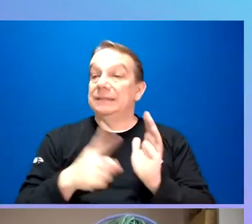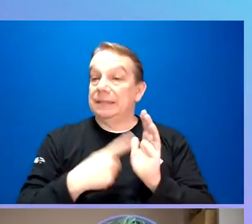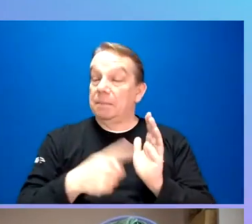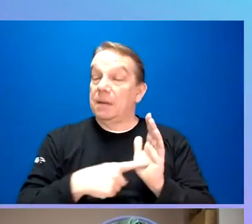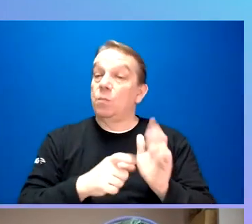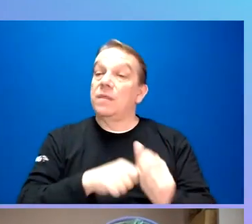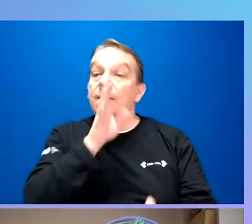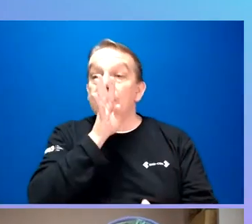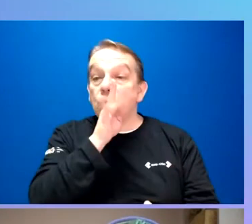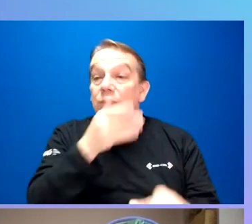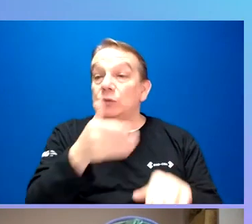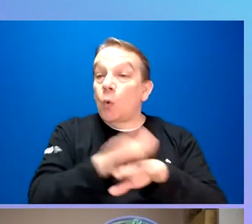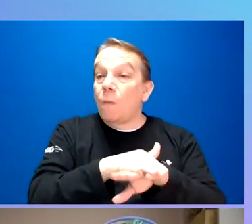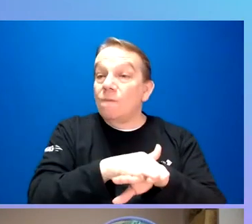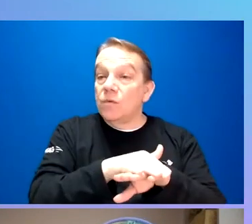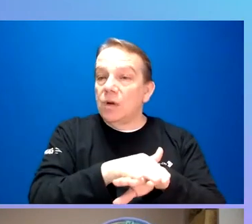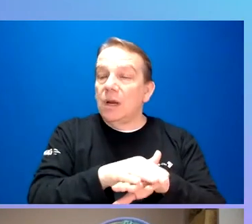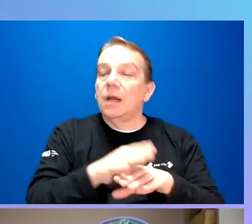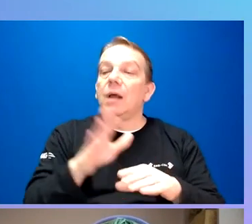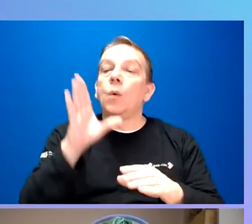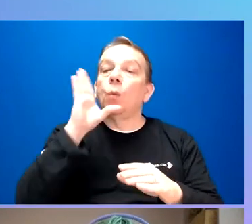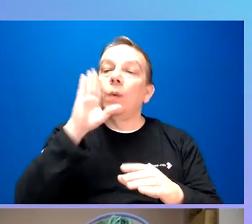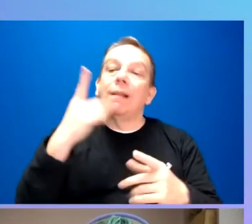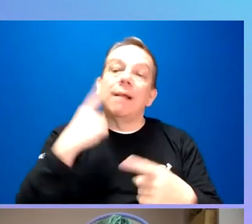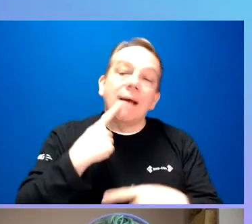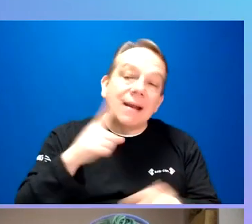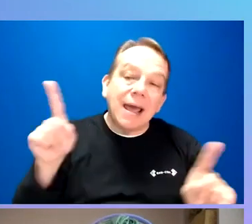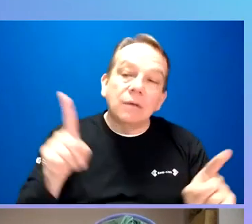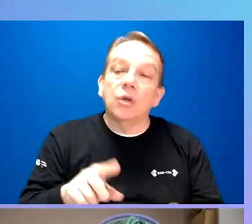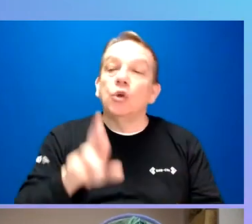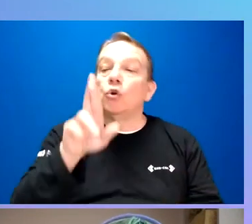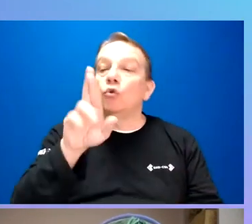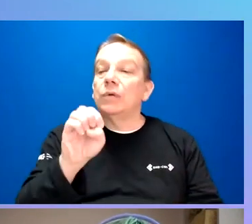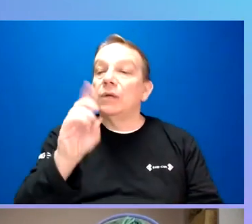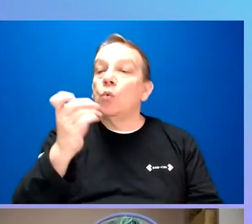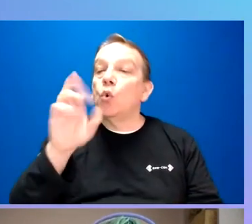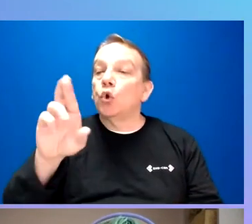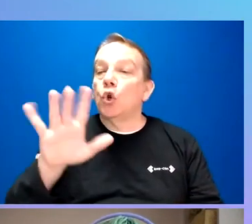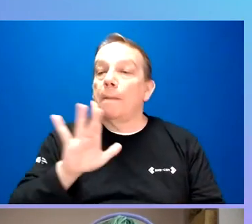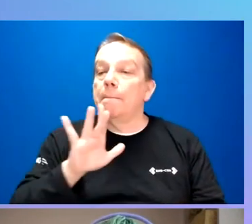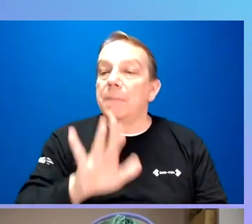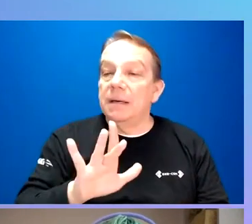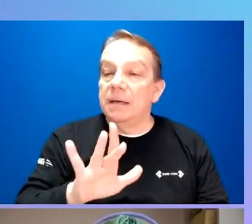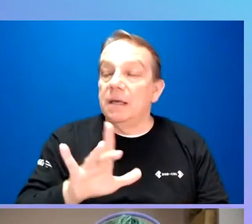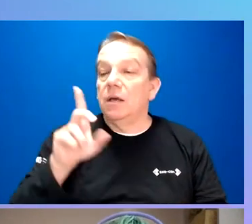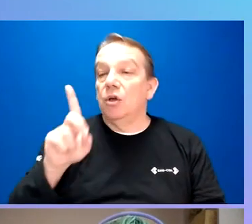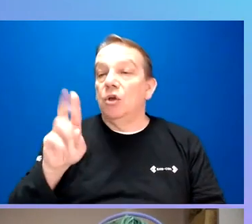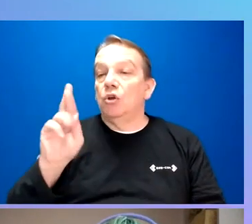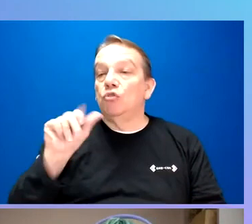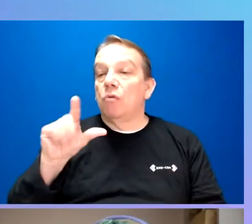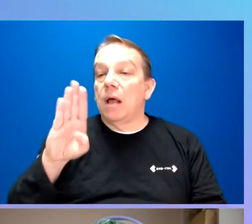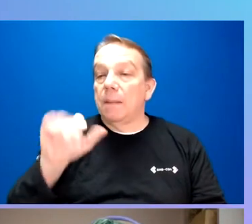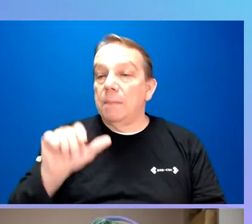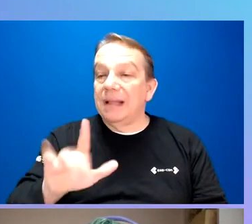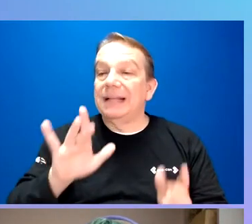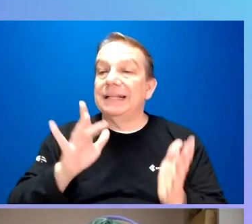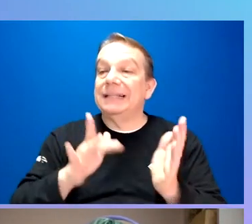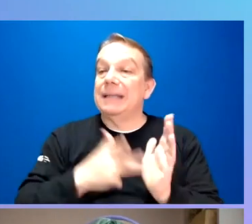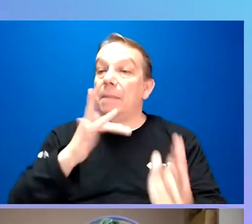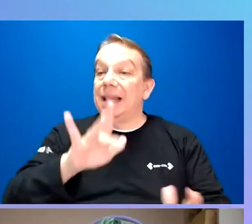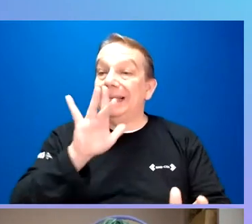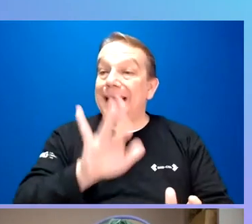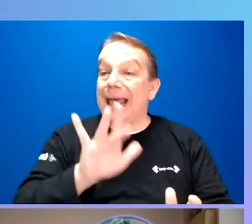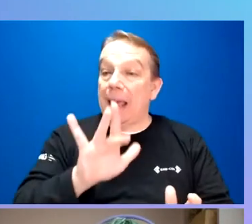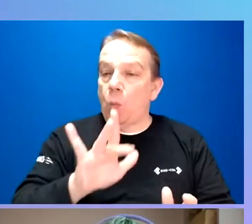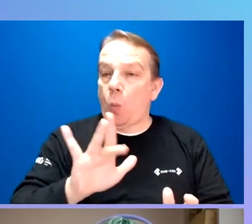VoiceOver, it reads out or announces reorder, button, draggable, double tap and hold, and then it continues